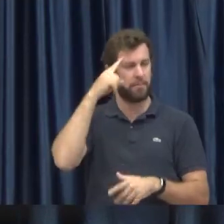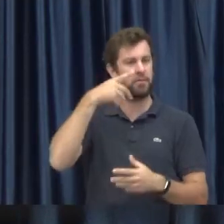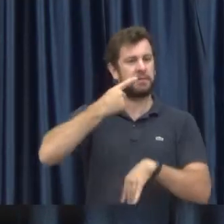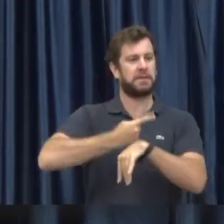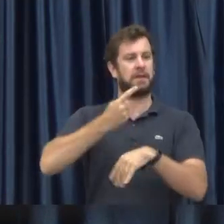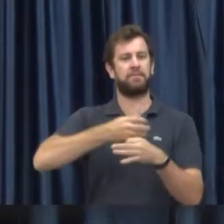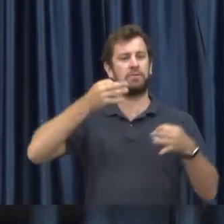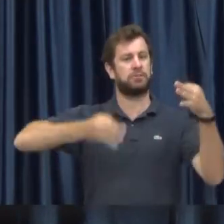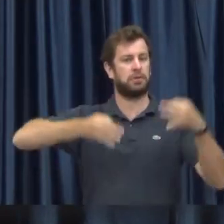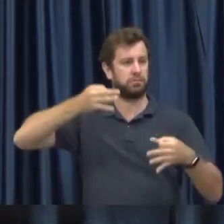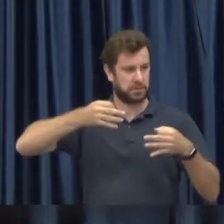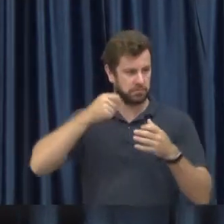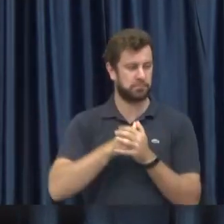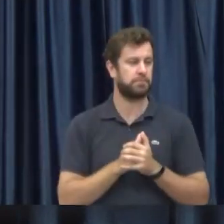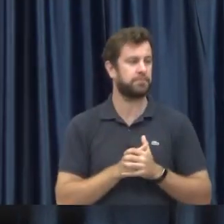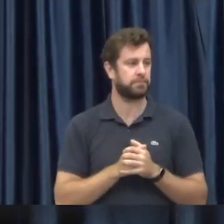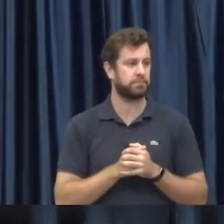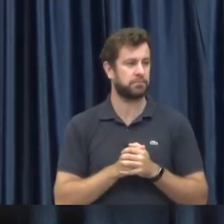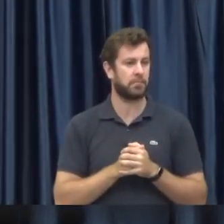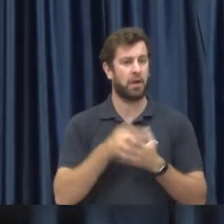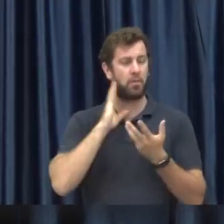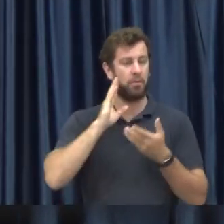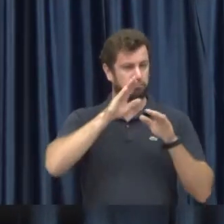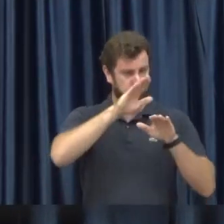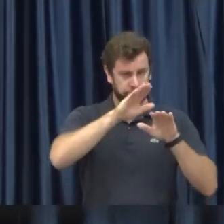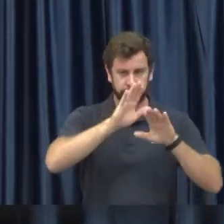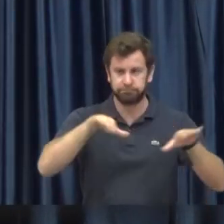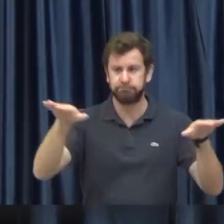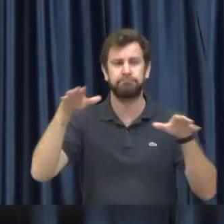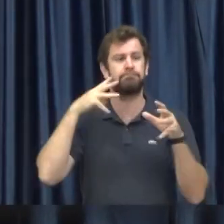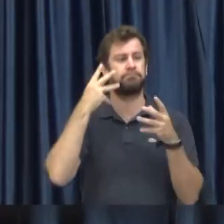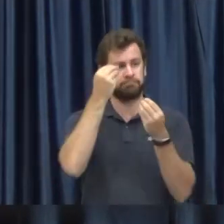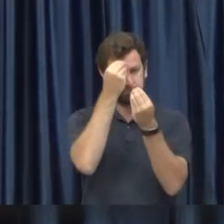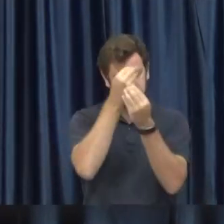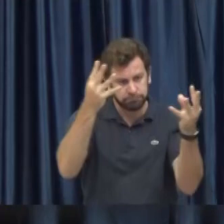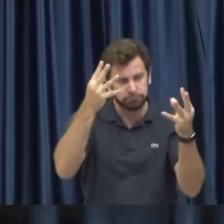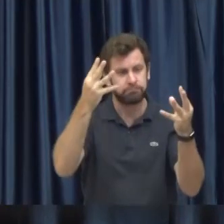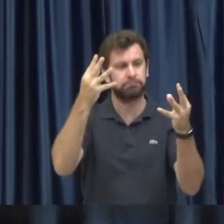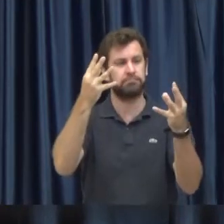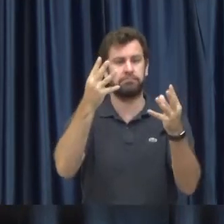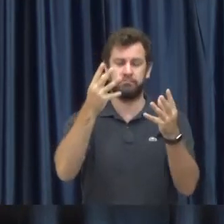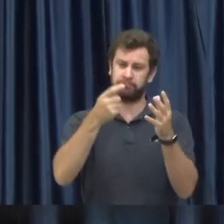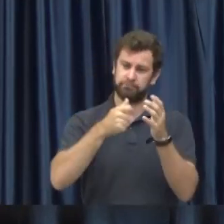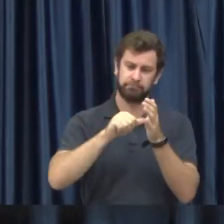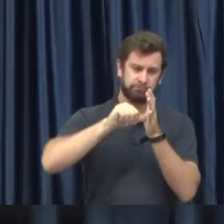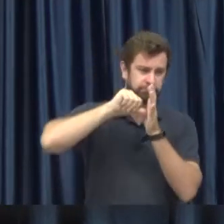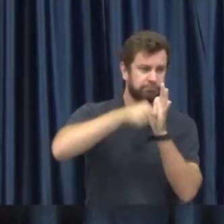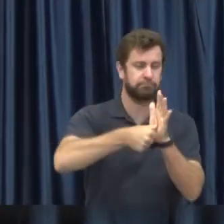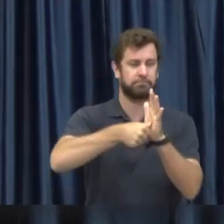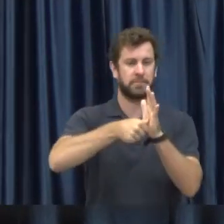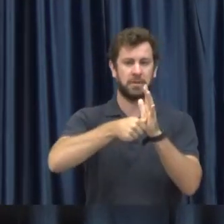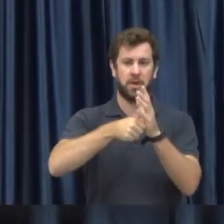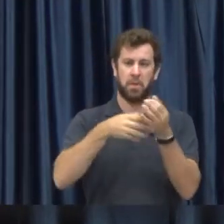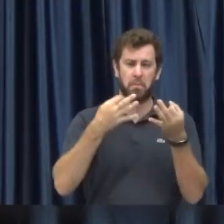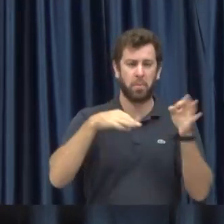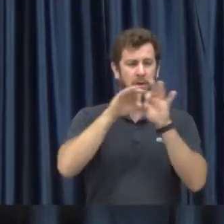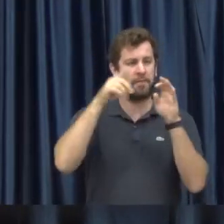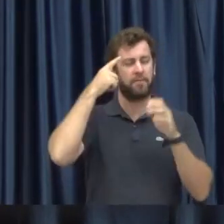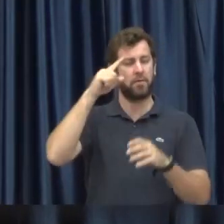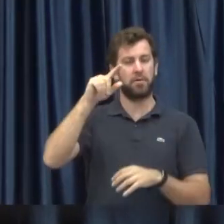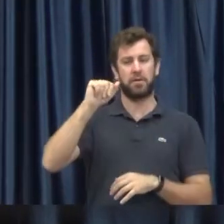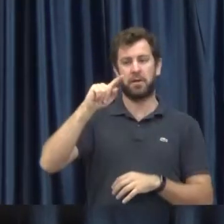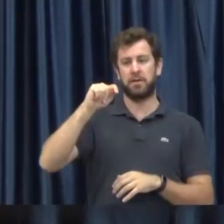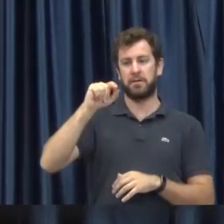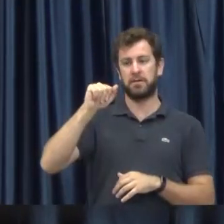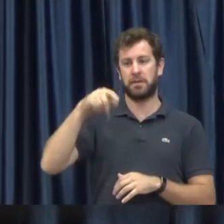I remind myself and you again of the critical importance of taqwa, the consciousness